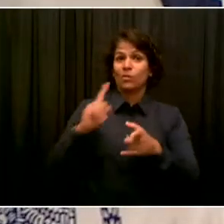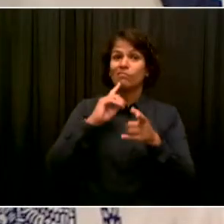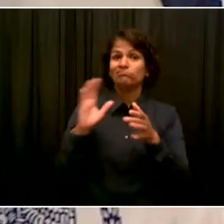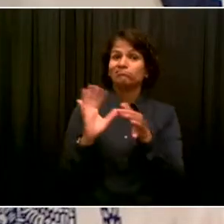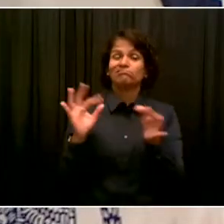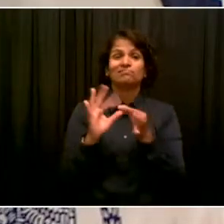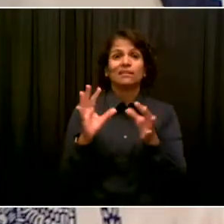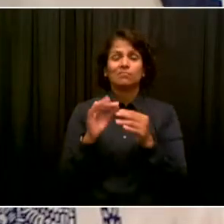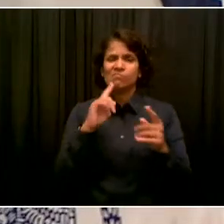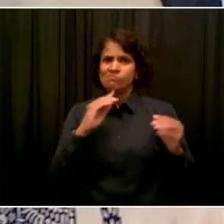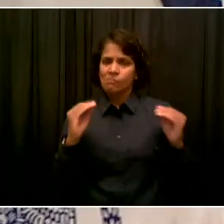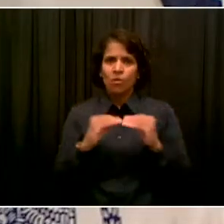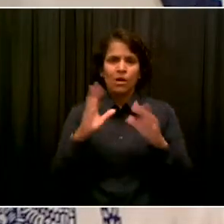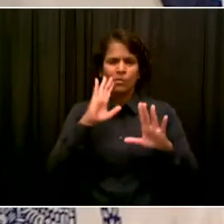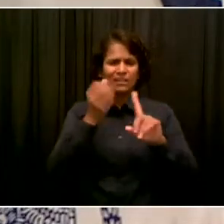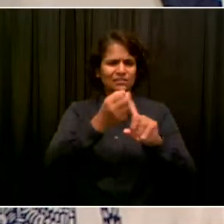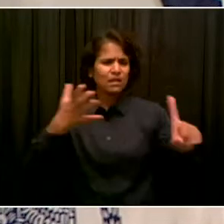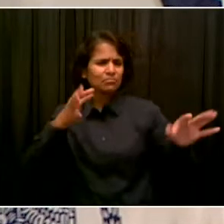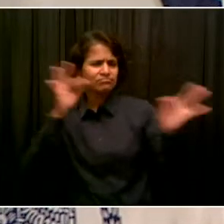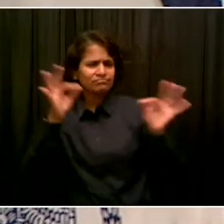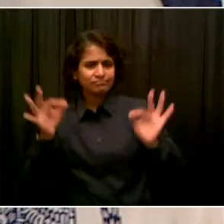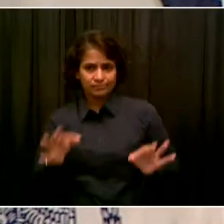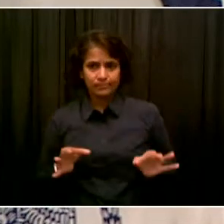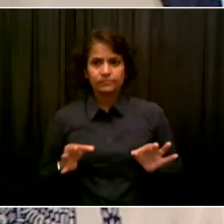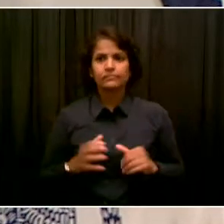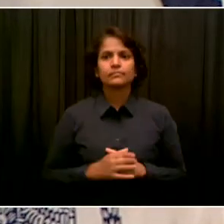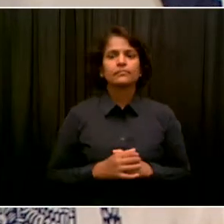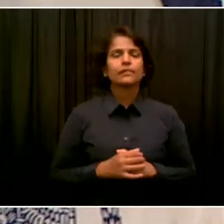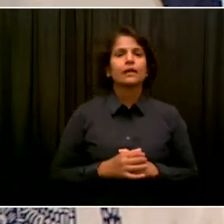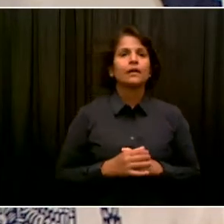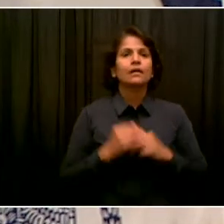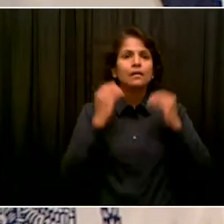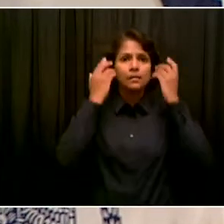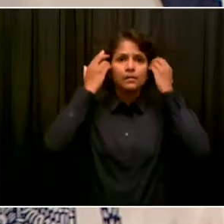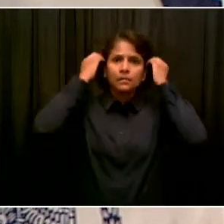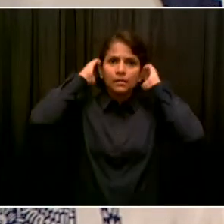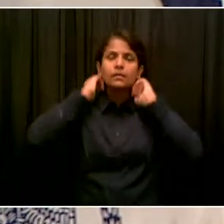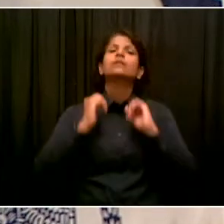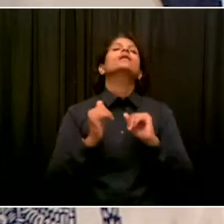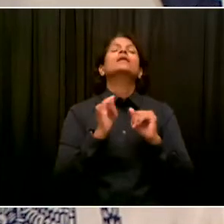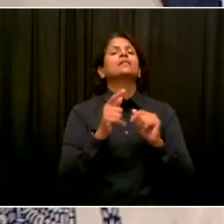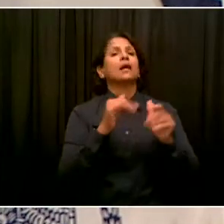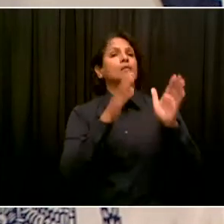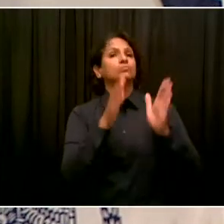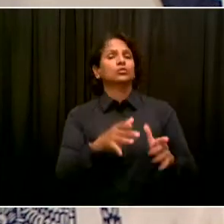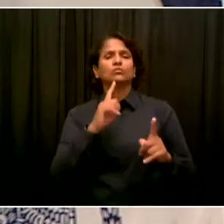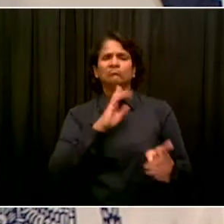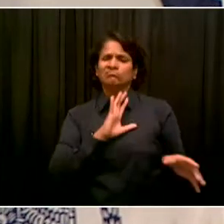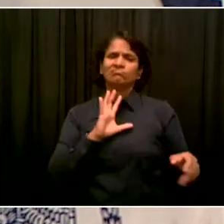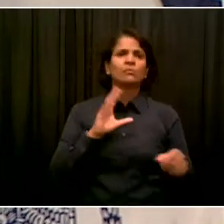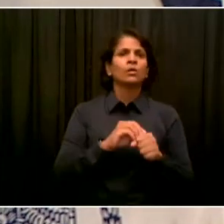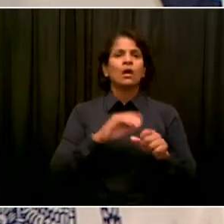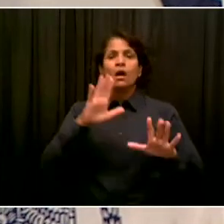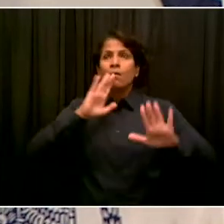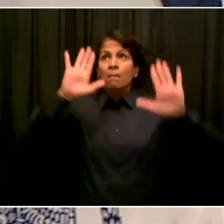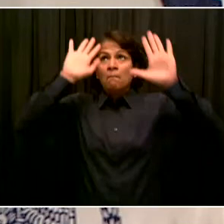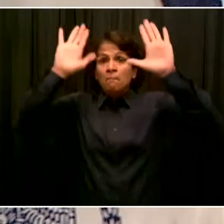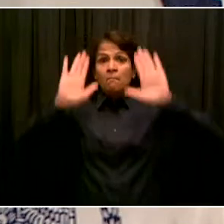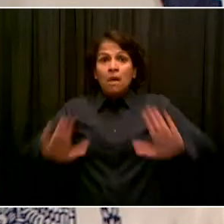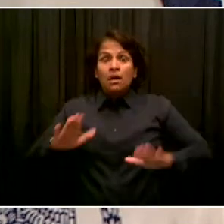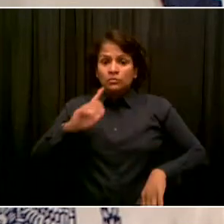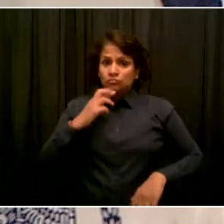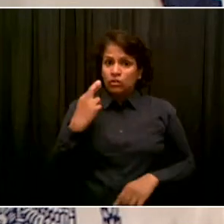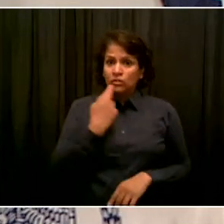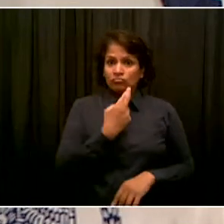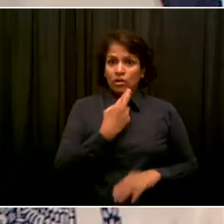part of an amazing, amazing New York City institution. It's one of my personal favorites, the Oyster